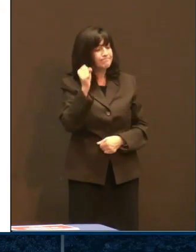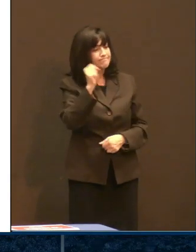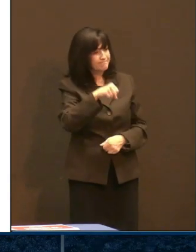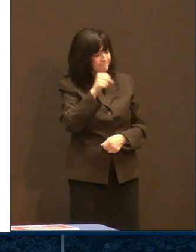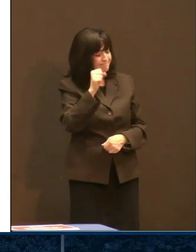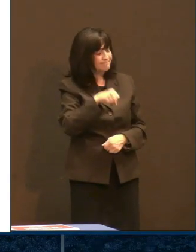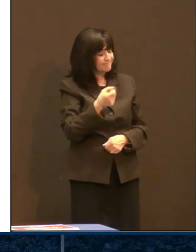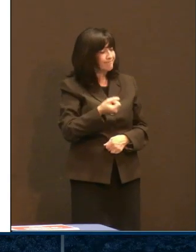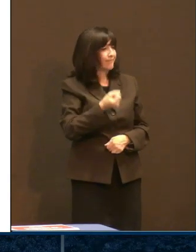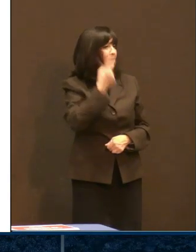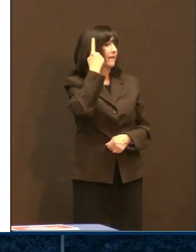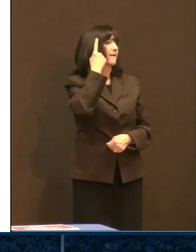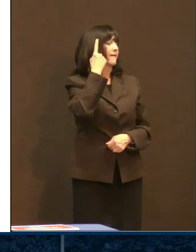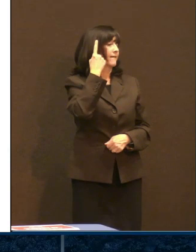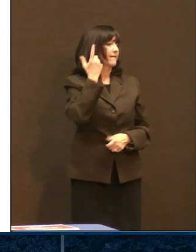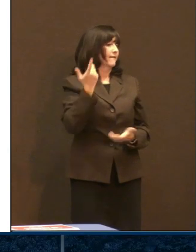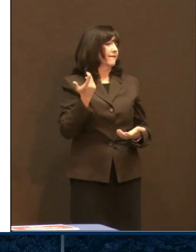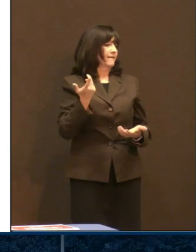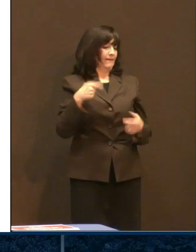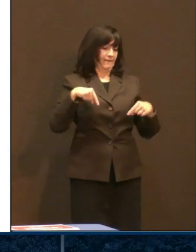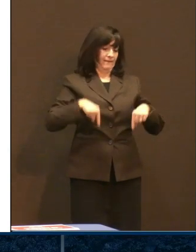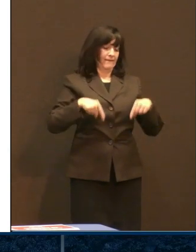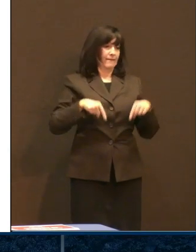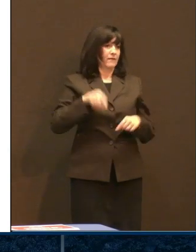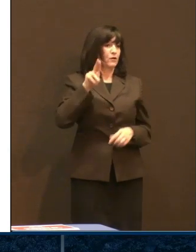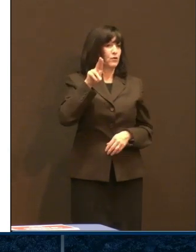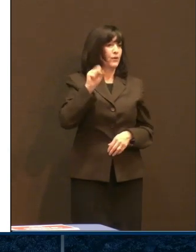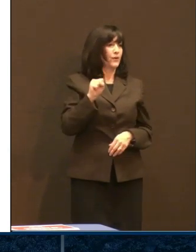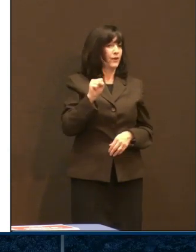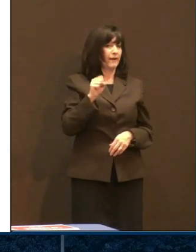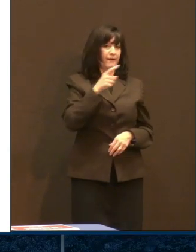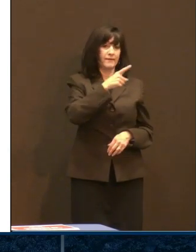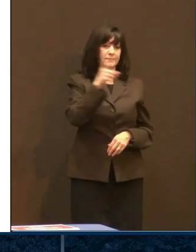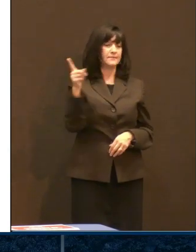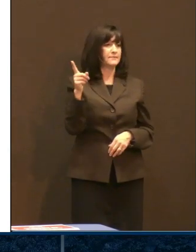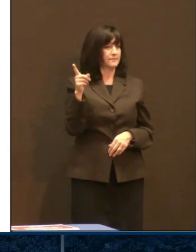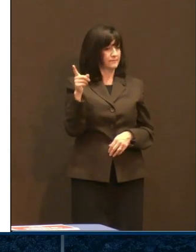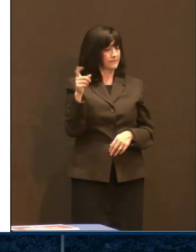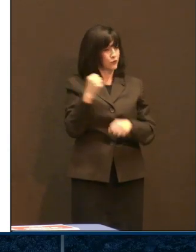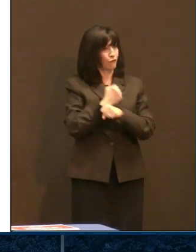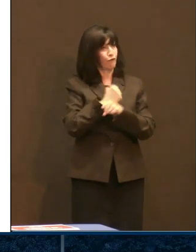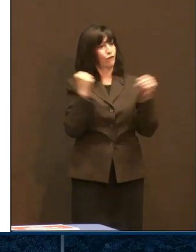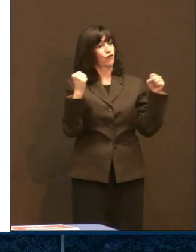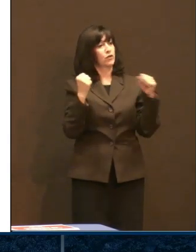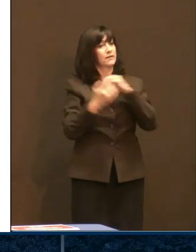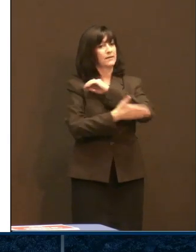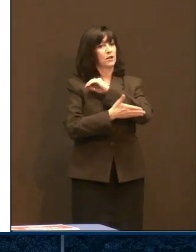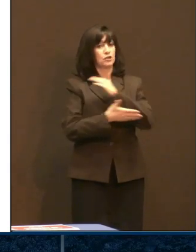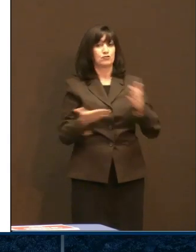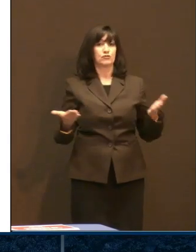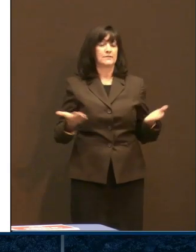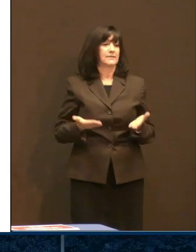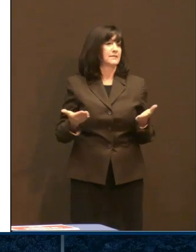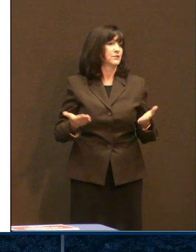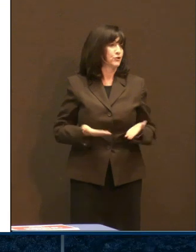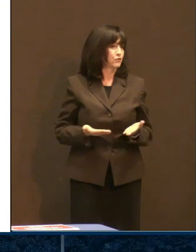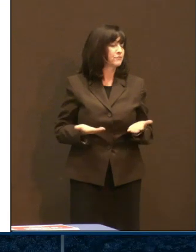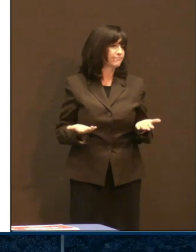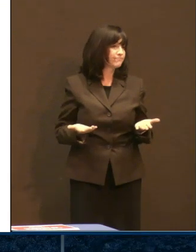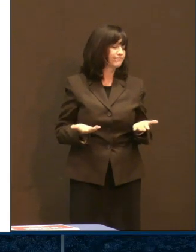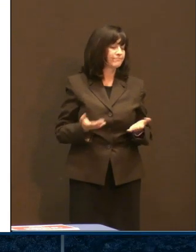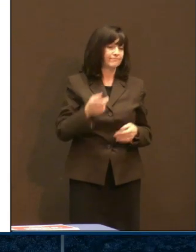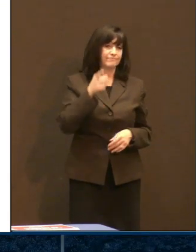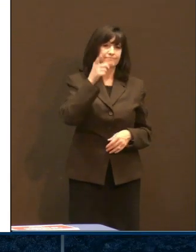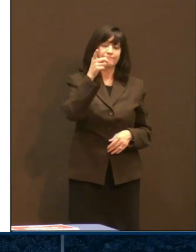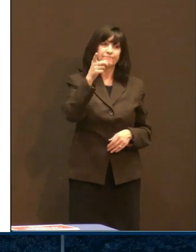and so you always want to be careful, particularly with respect to that. They don't have the right to put other people at